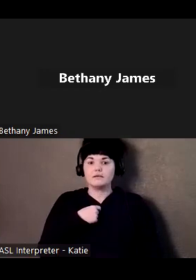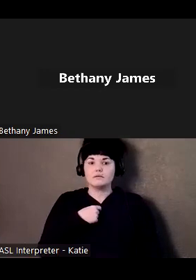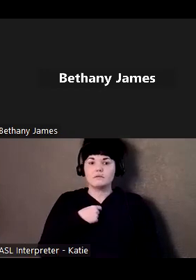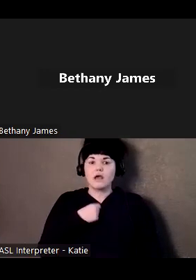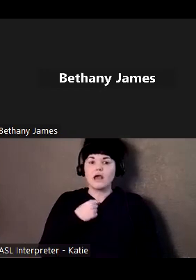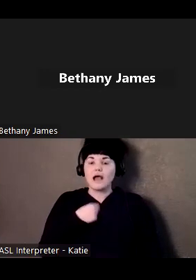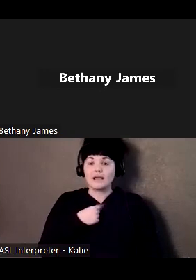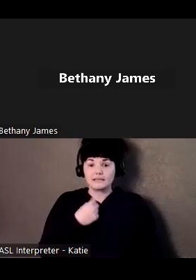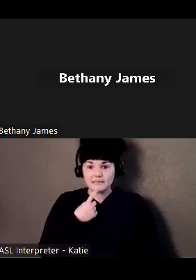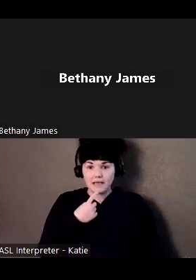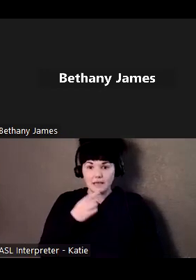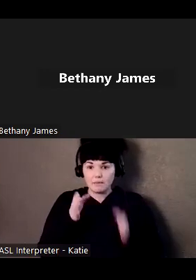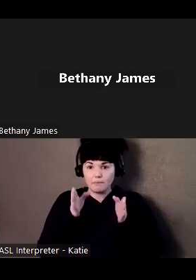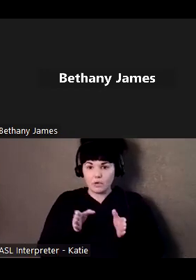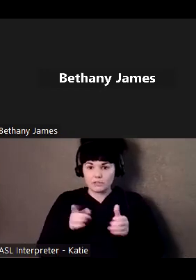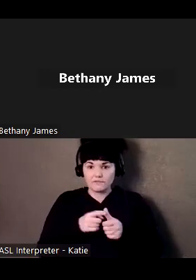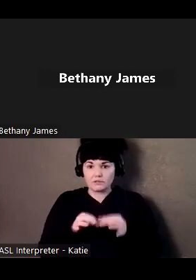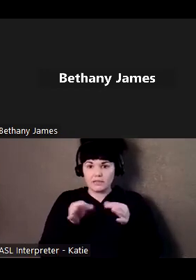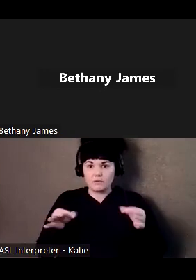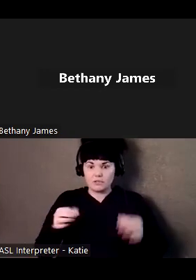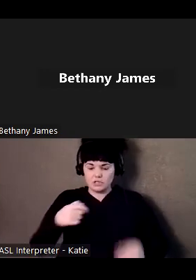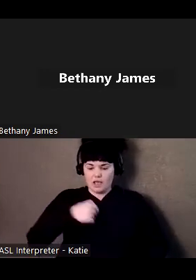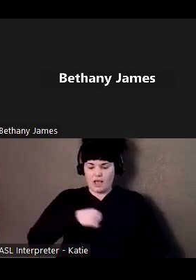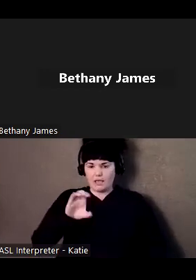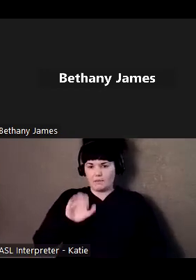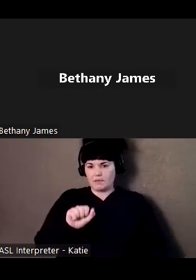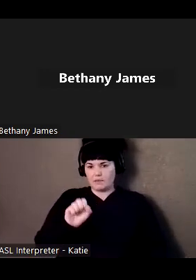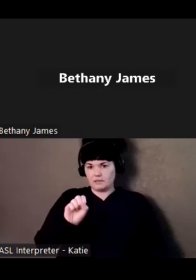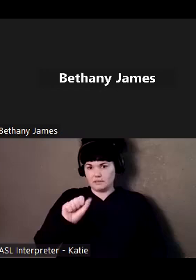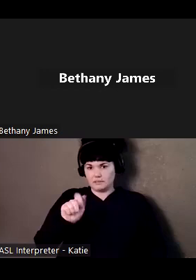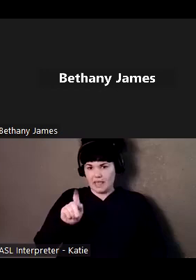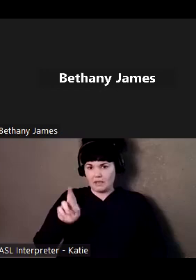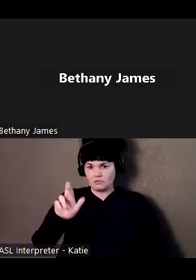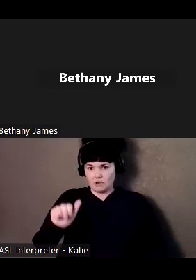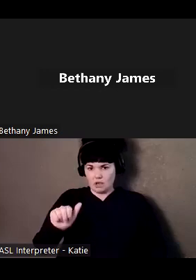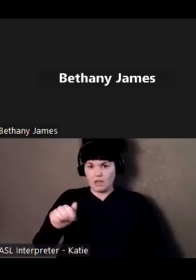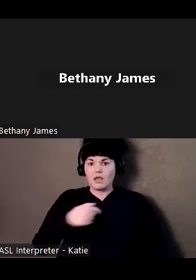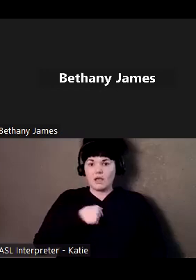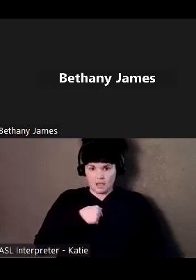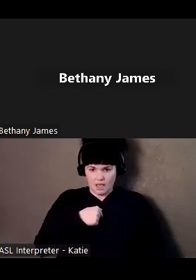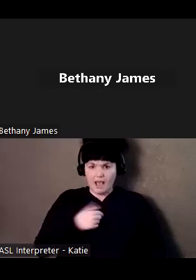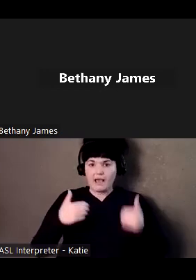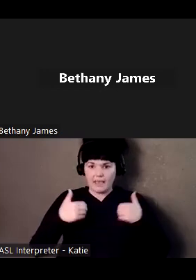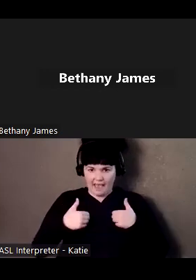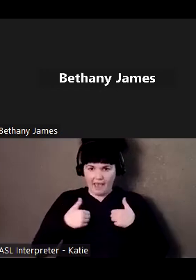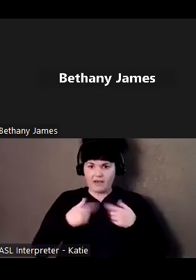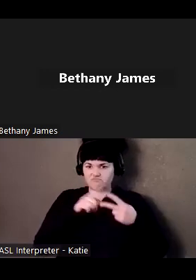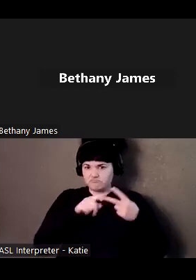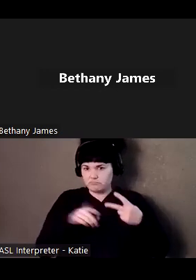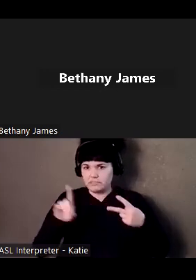language. I'm Cassandra, I have these disabilities. But if I were to utilize identity first language,